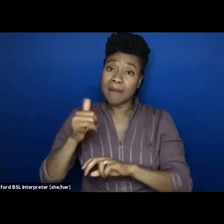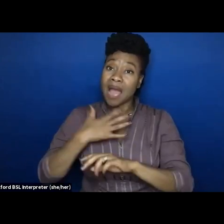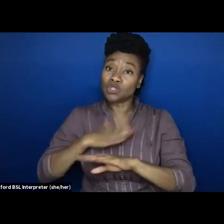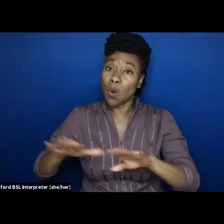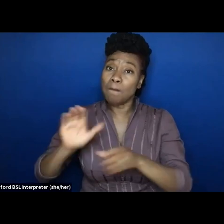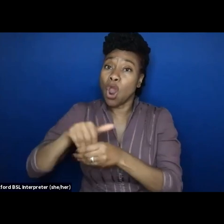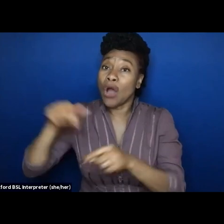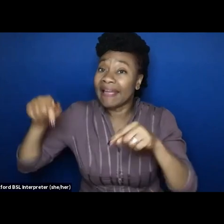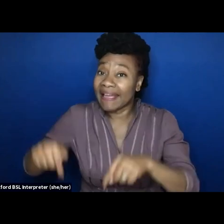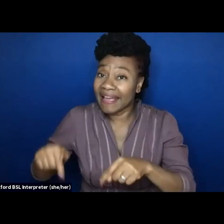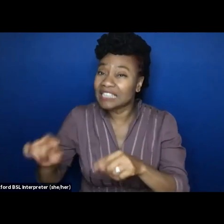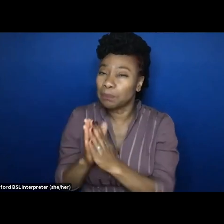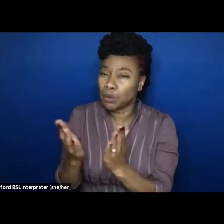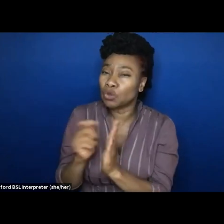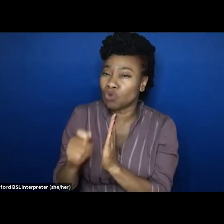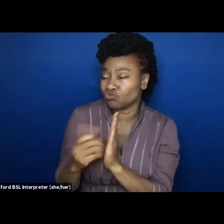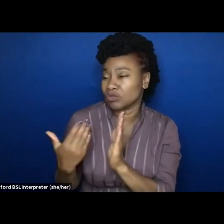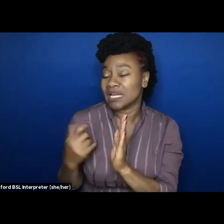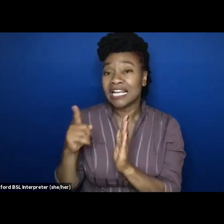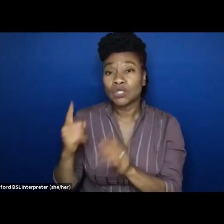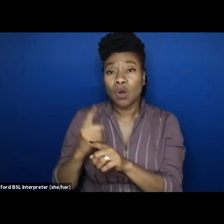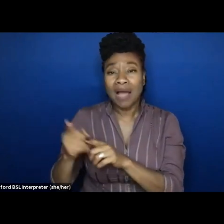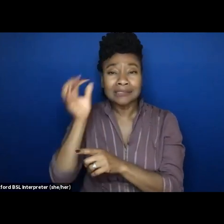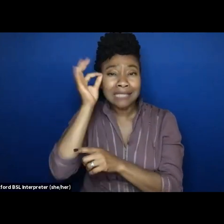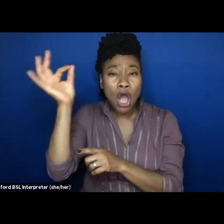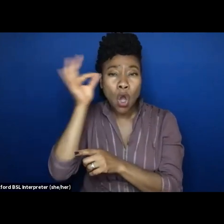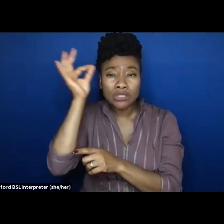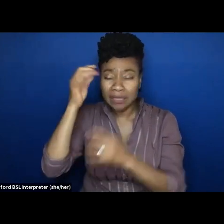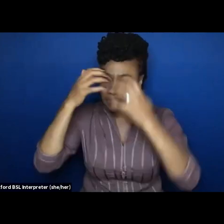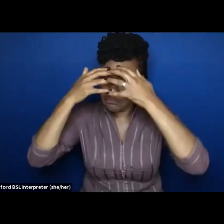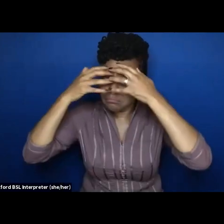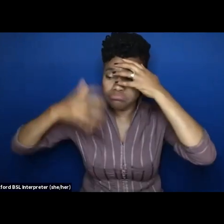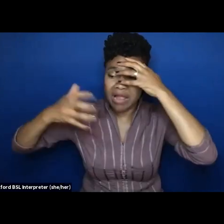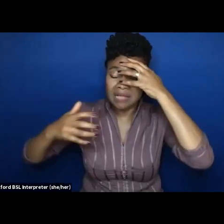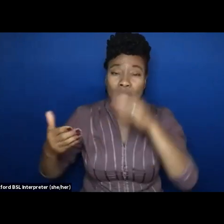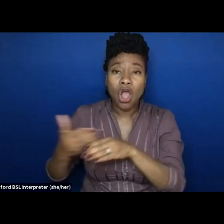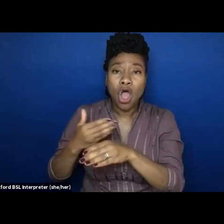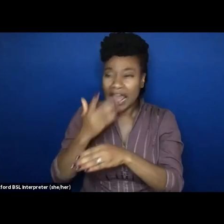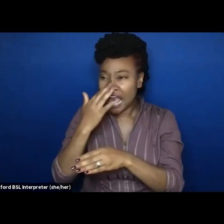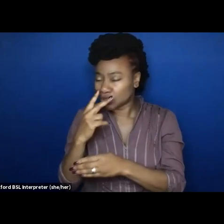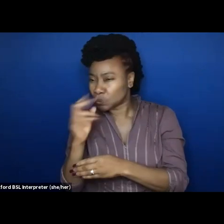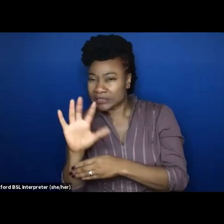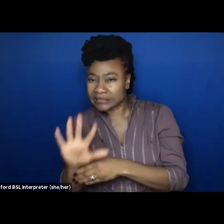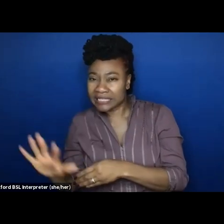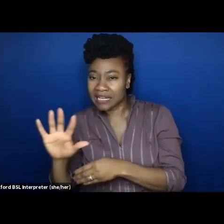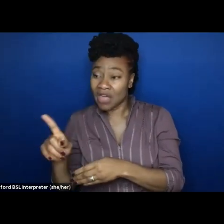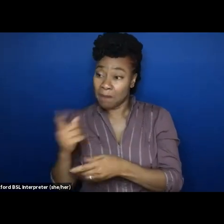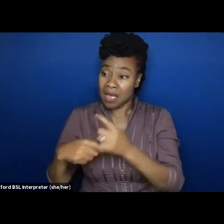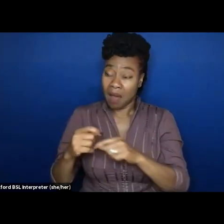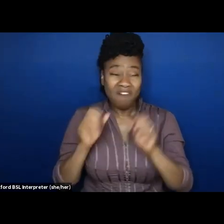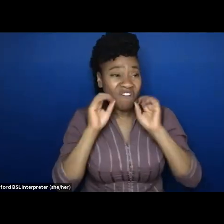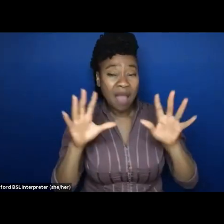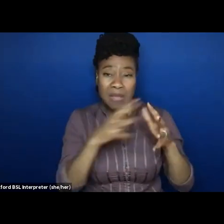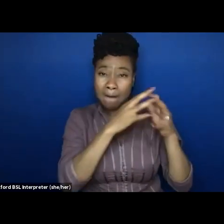from psychotic breakdown as a young man to his 20s to Hollywood stardom. Wow, we don't hear many of those, and